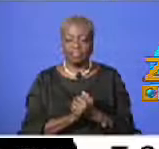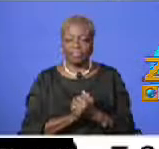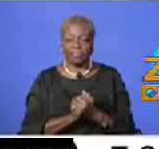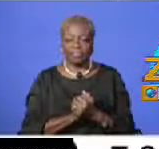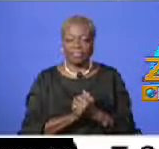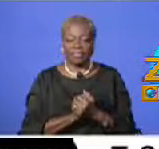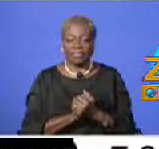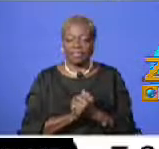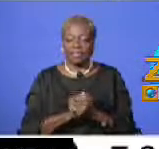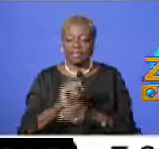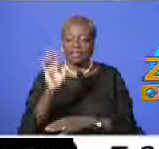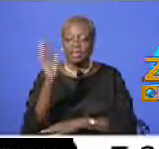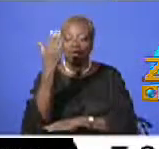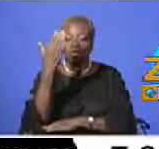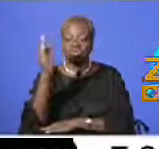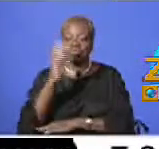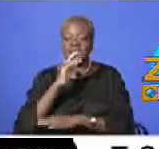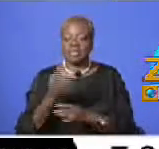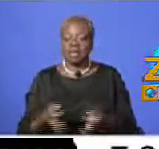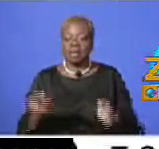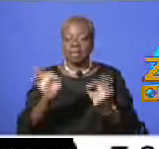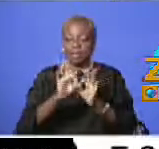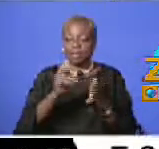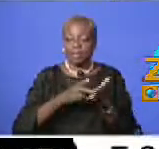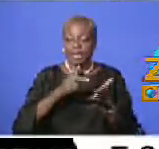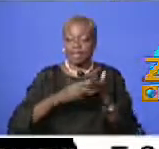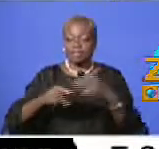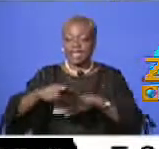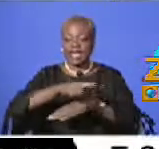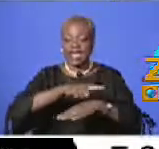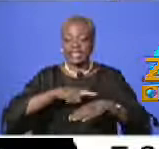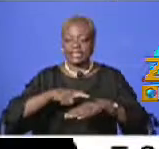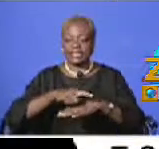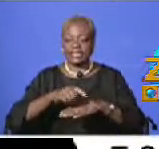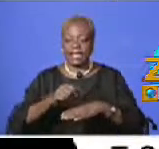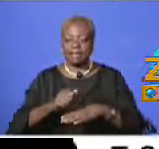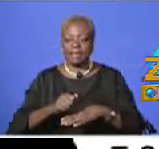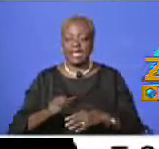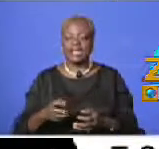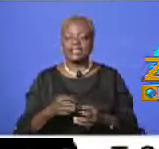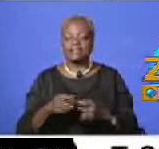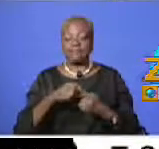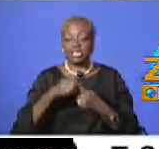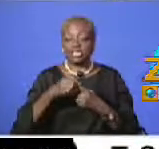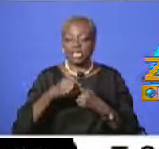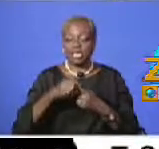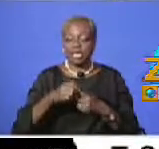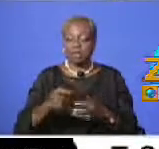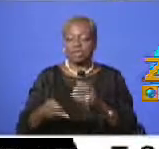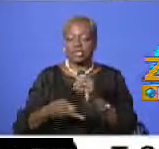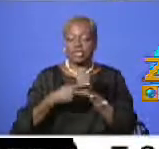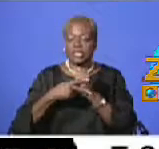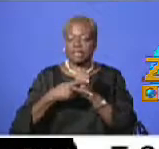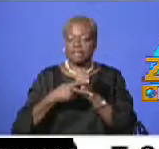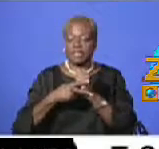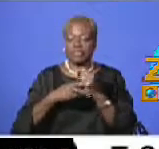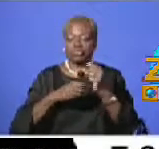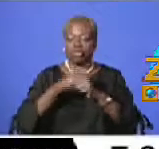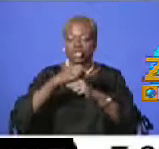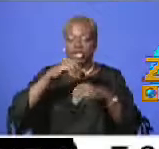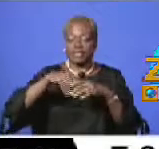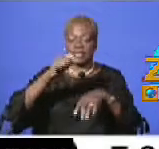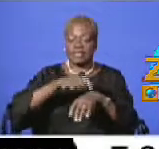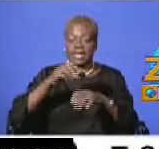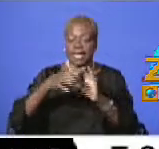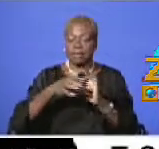Well, trees are an important part of the landscape, especially when preserving infrastructure in the time of storm. Our Crystal